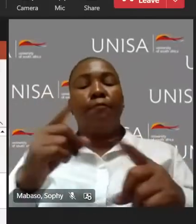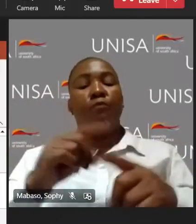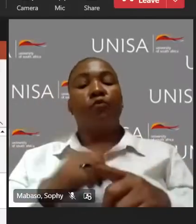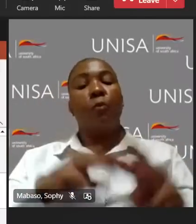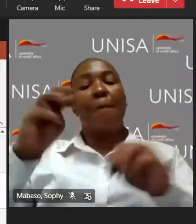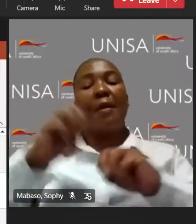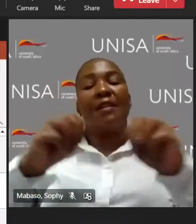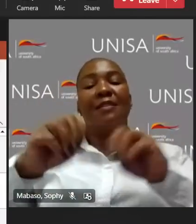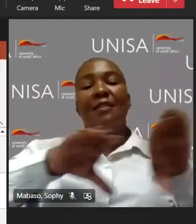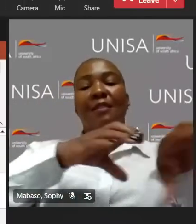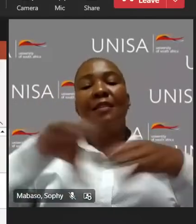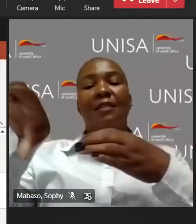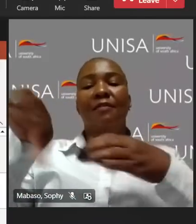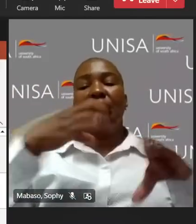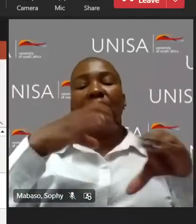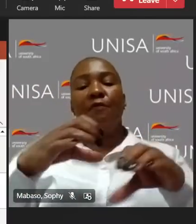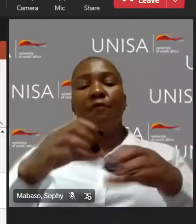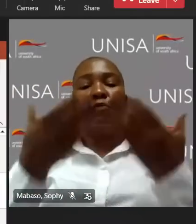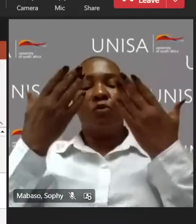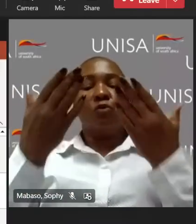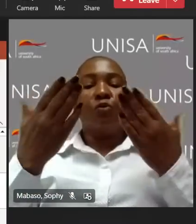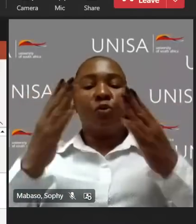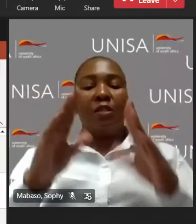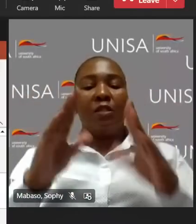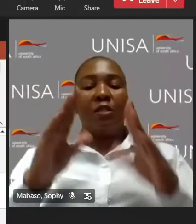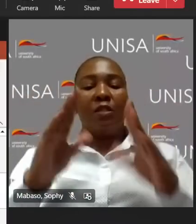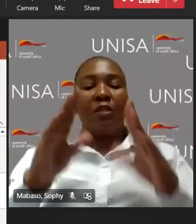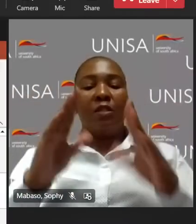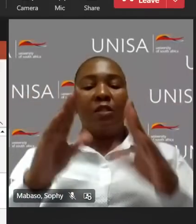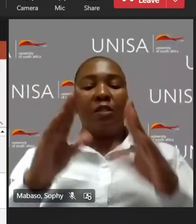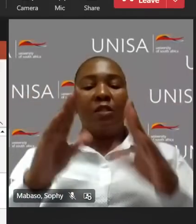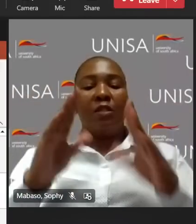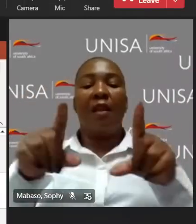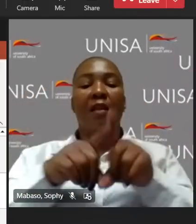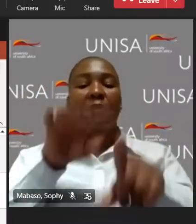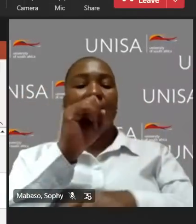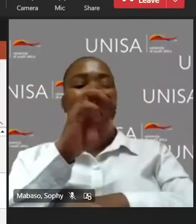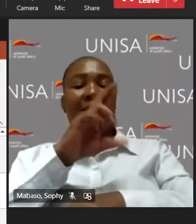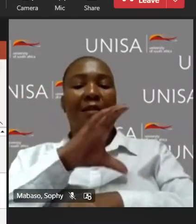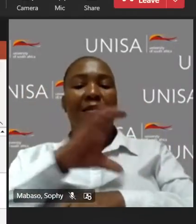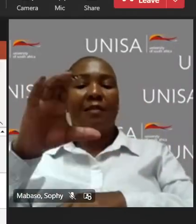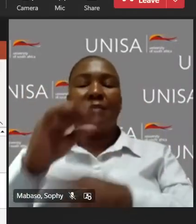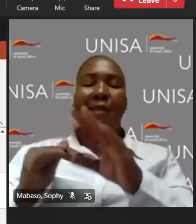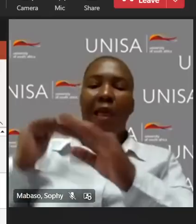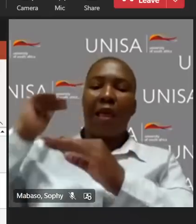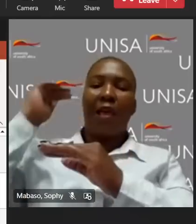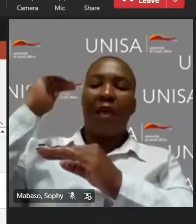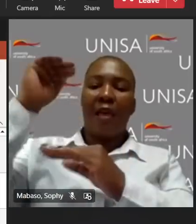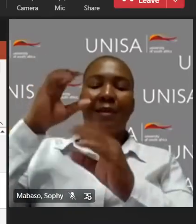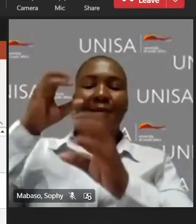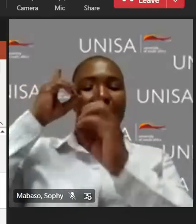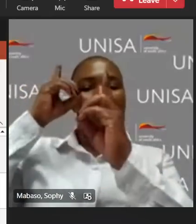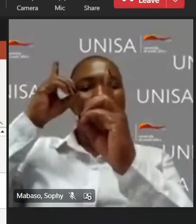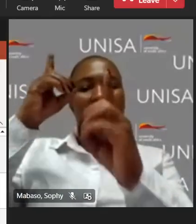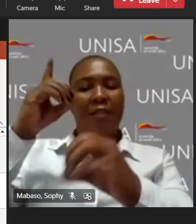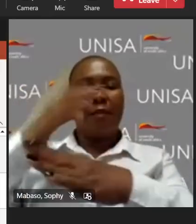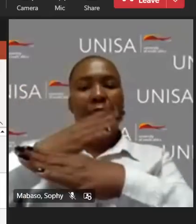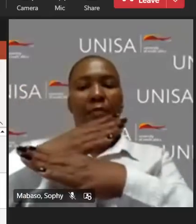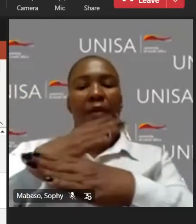activities of student life. As such, the SRC is the highest